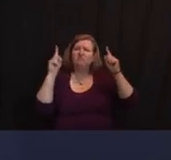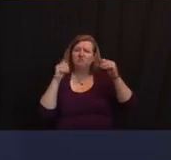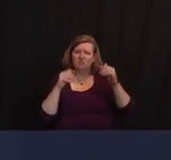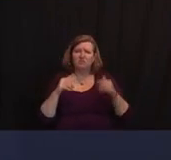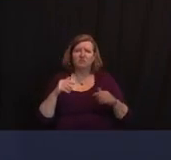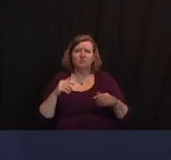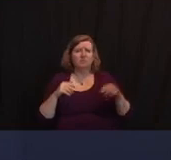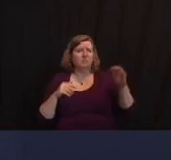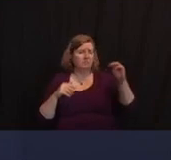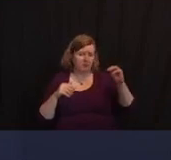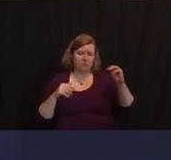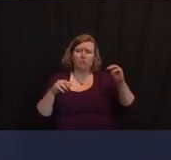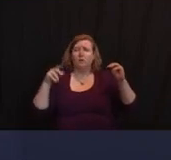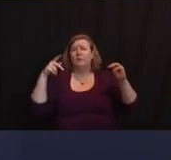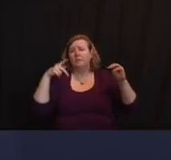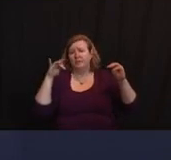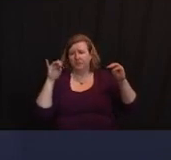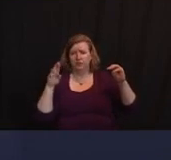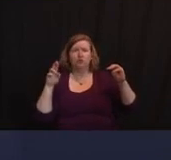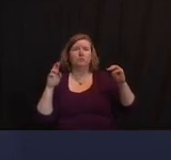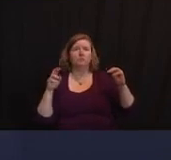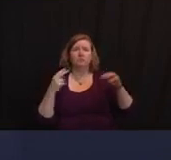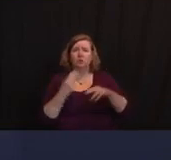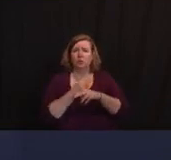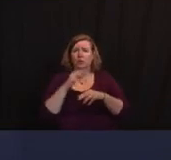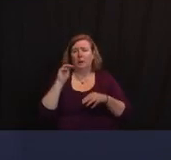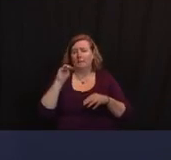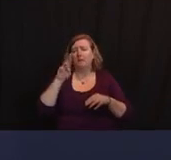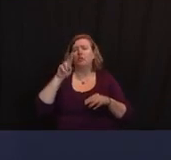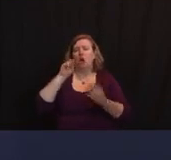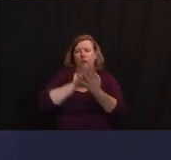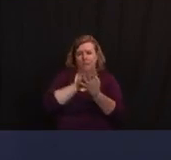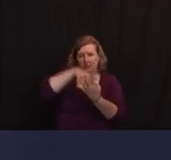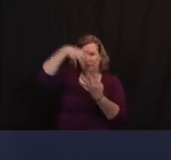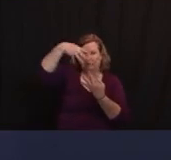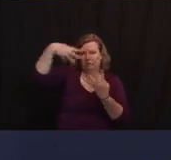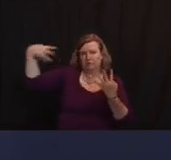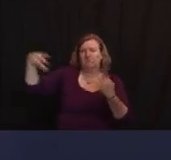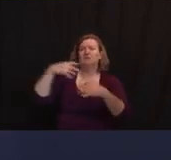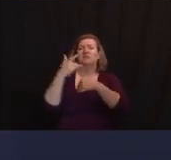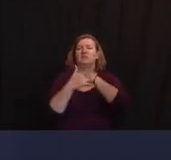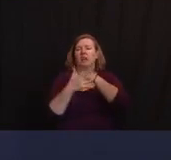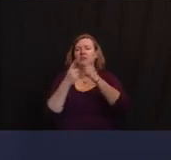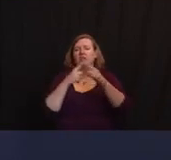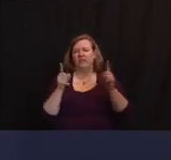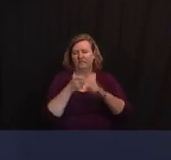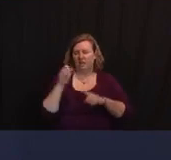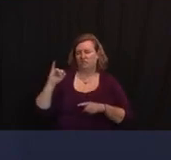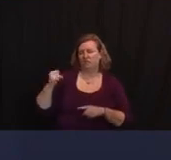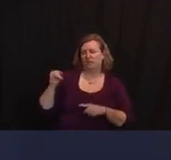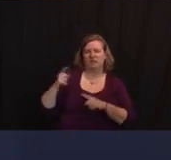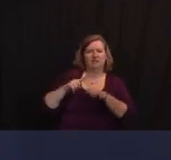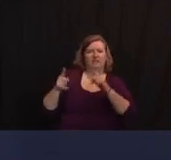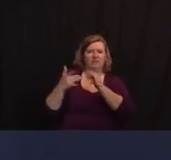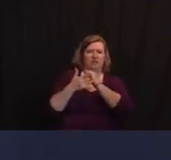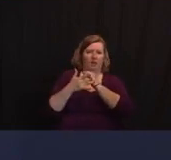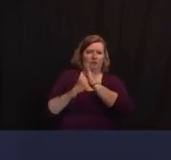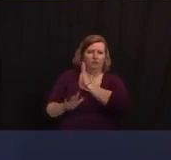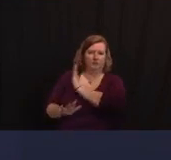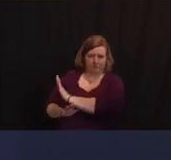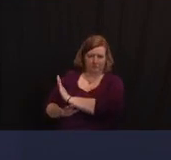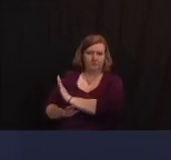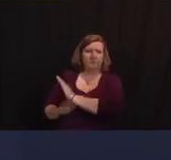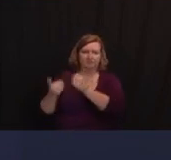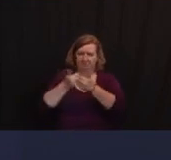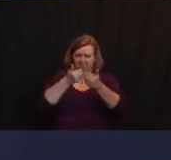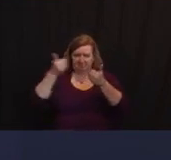Pfizer vaccine use mRNA technology, which is different than the J&J vaccine. We understand that concerns